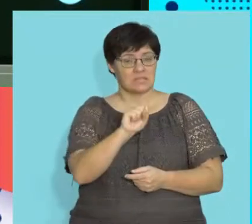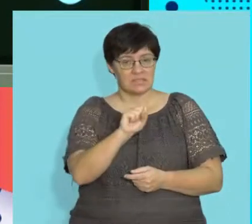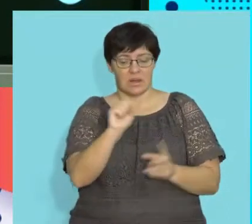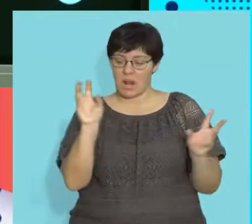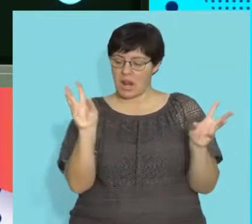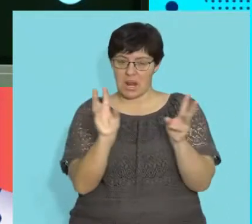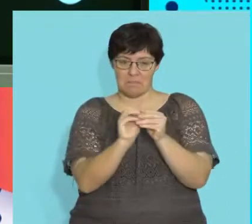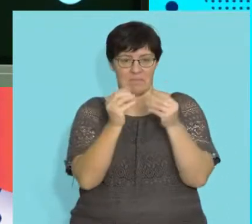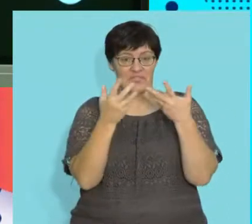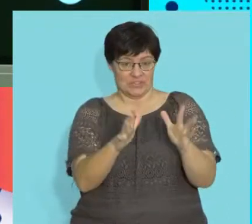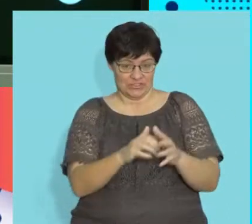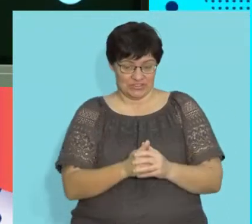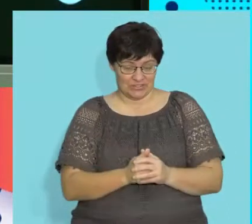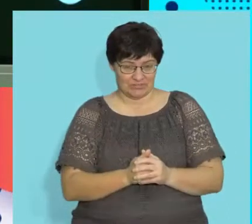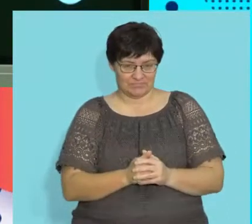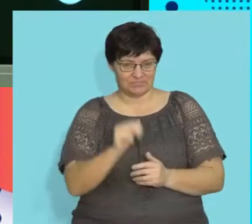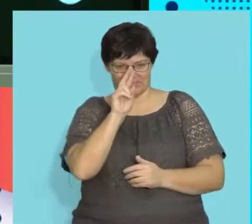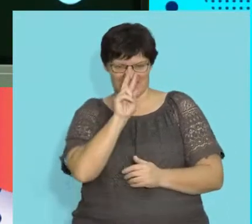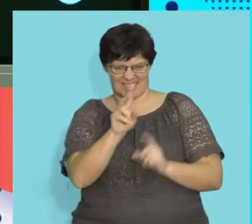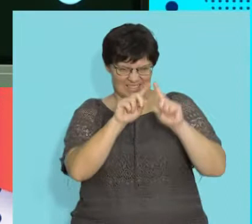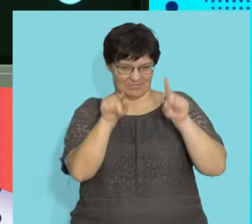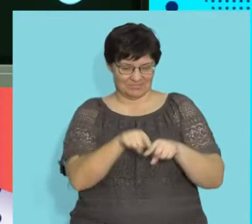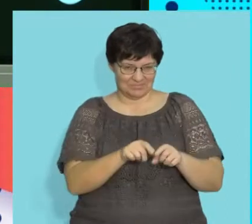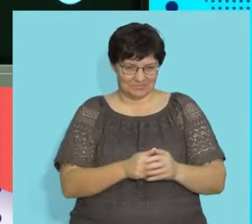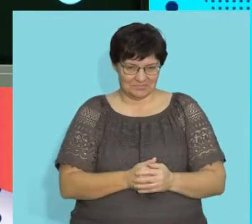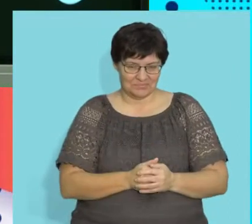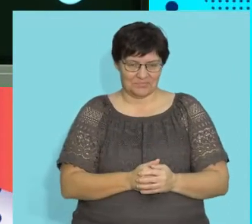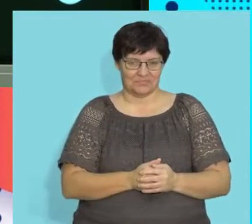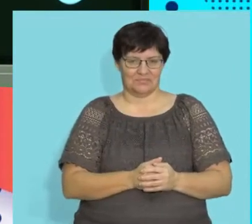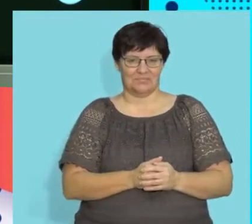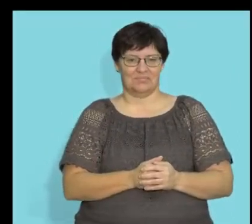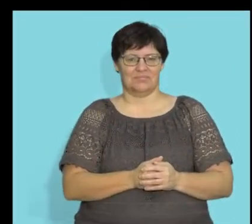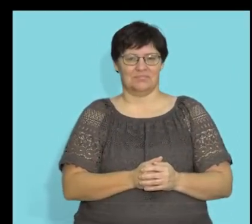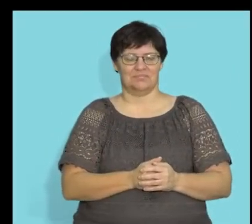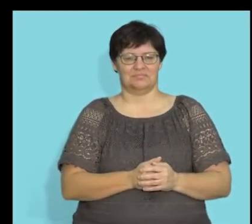that have been summed together. Let's look at the board together.